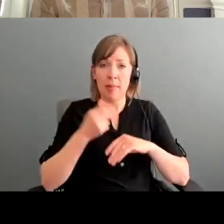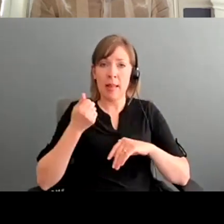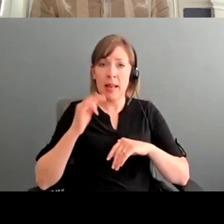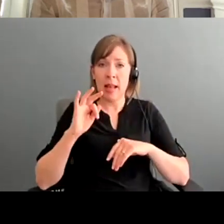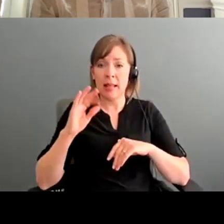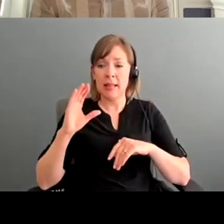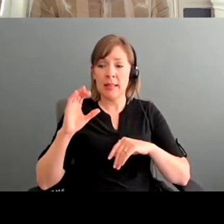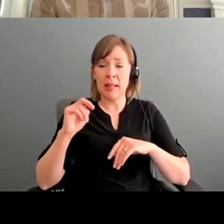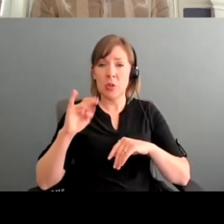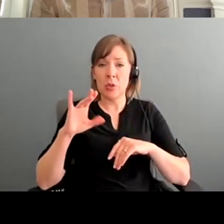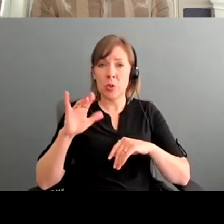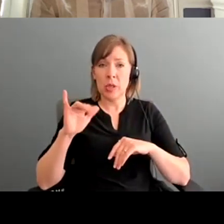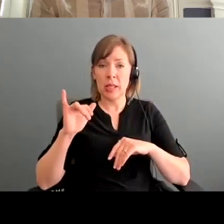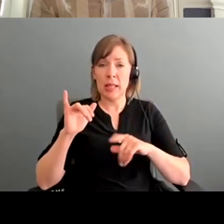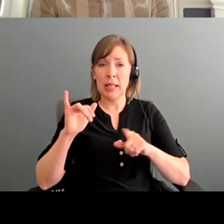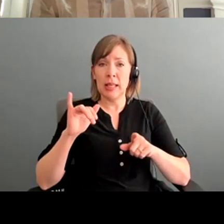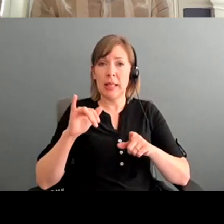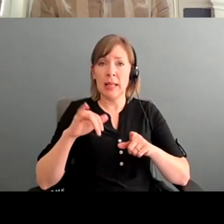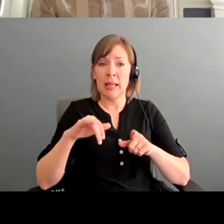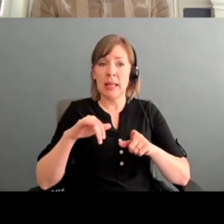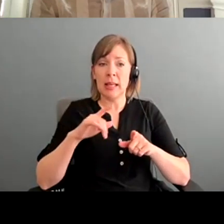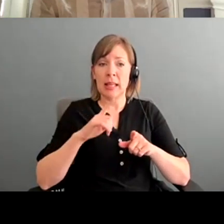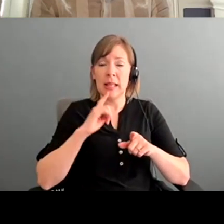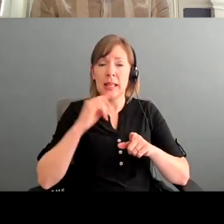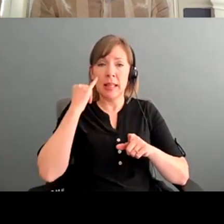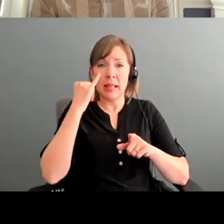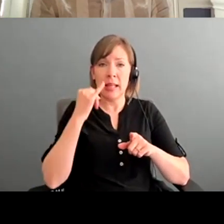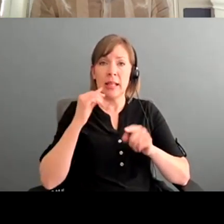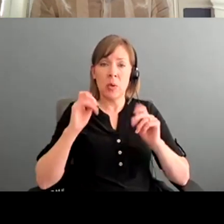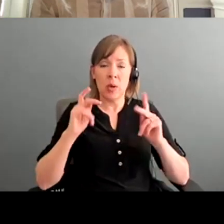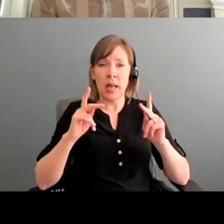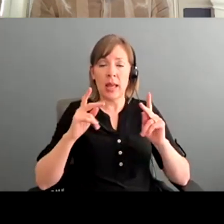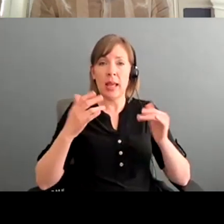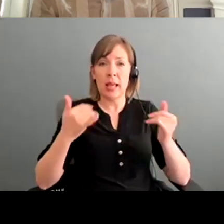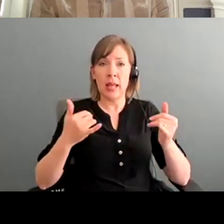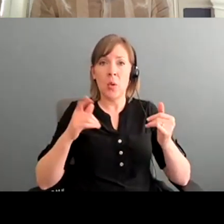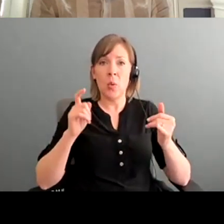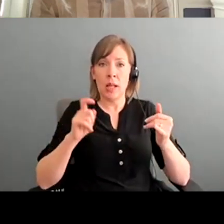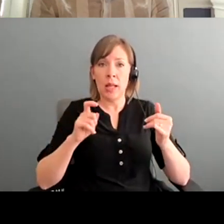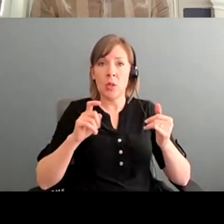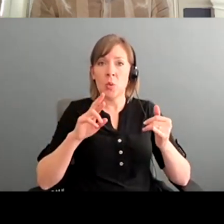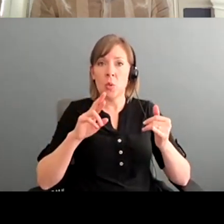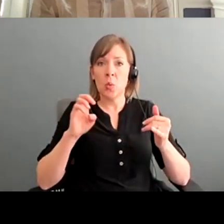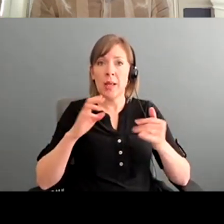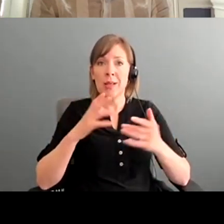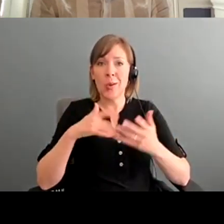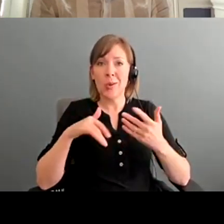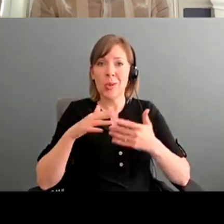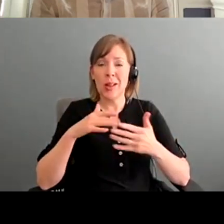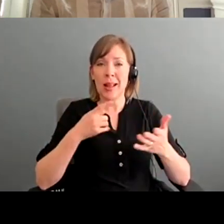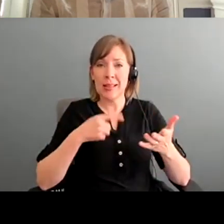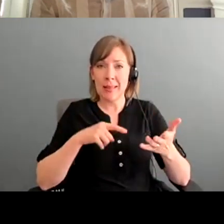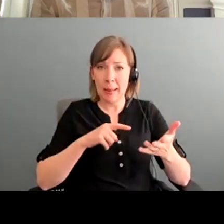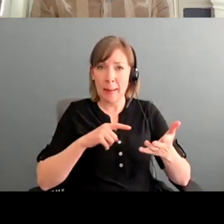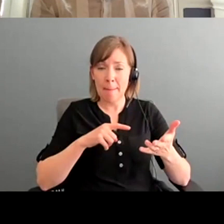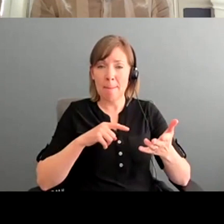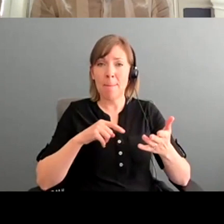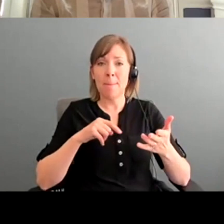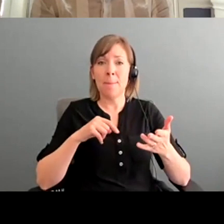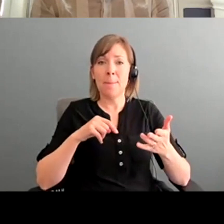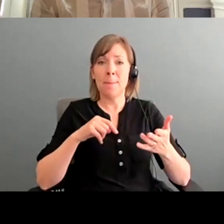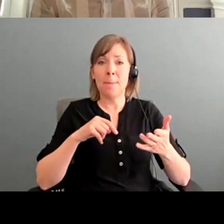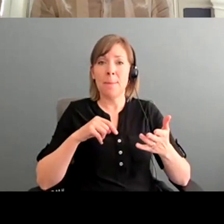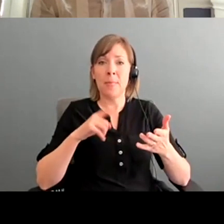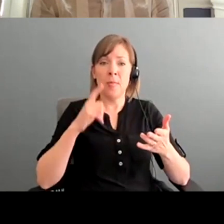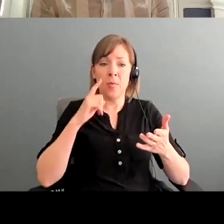century, the idea is, okay, we need to re-socialize them in order